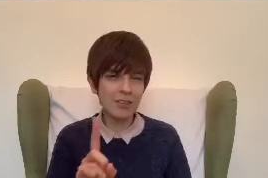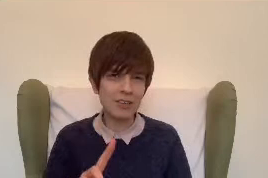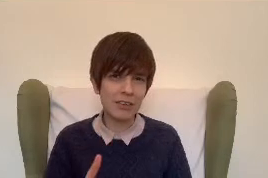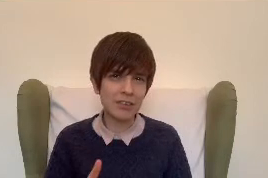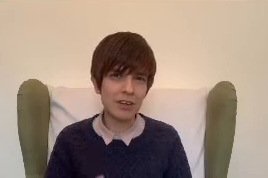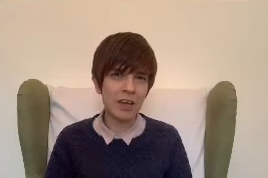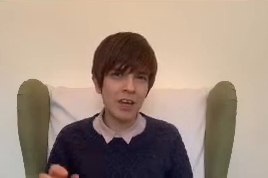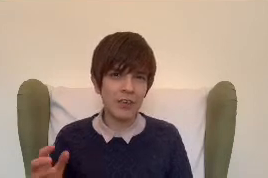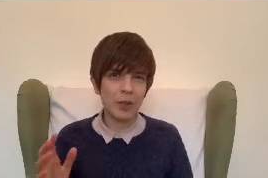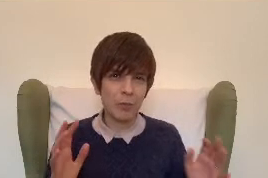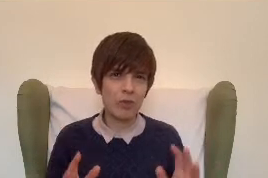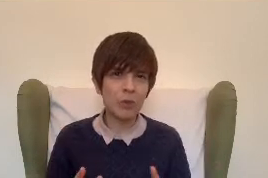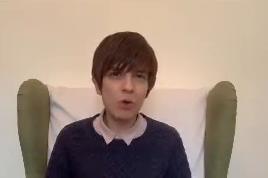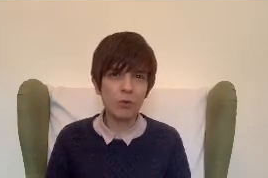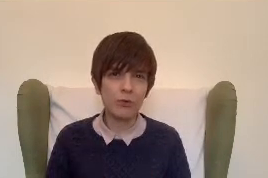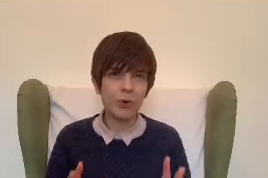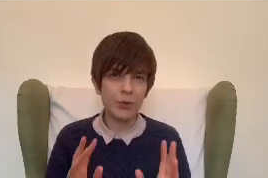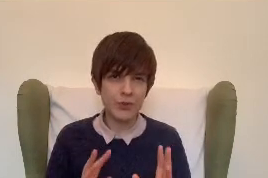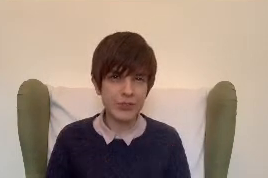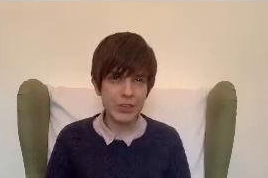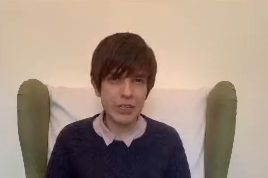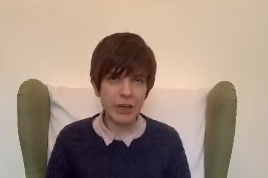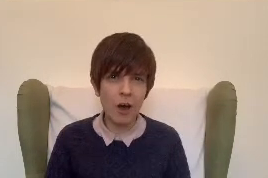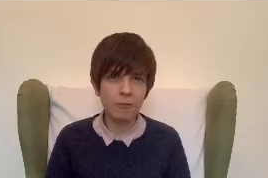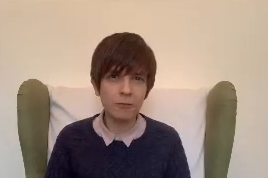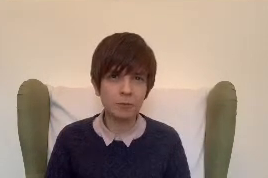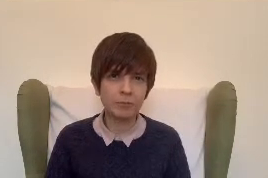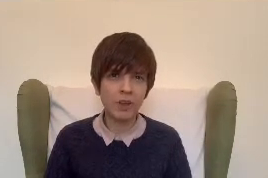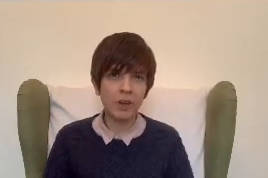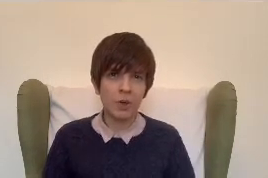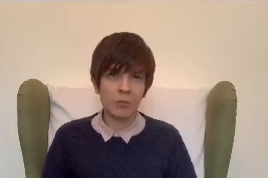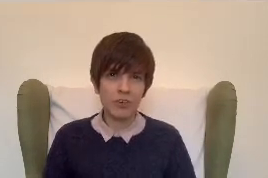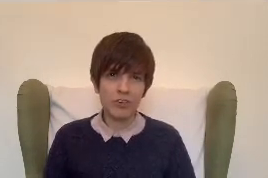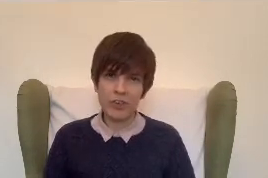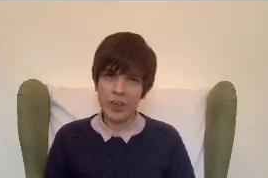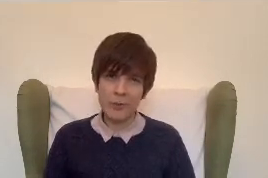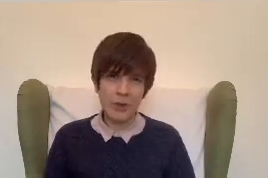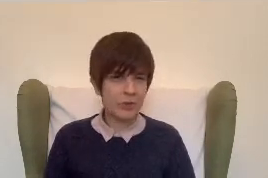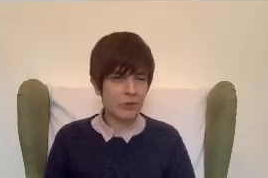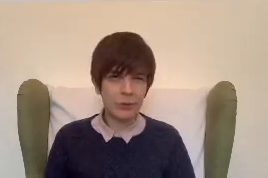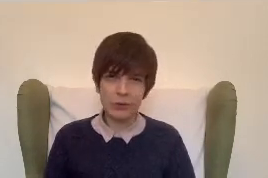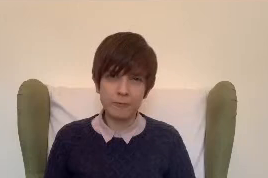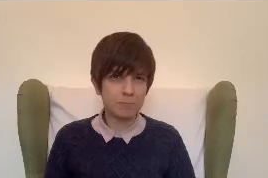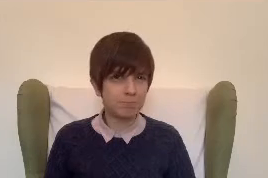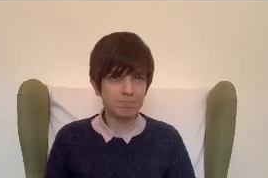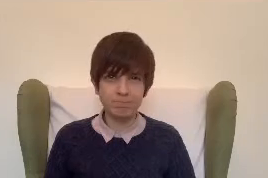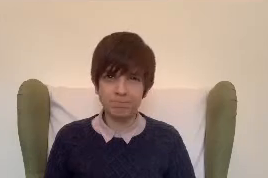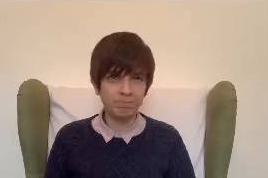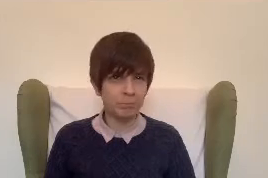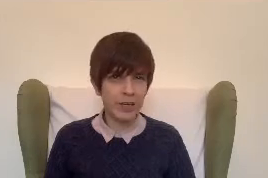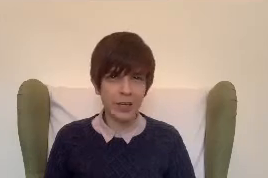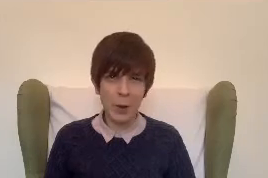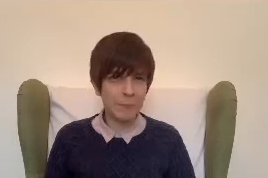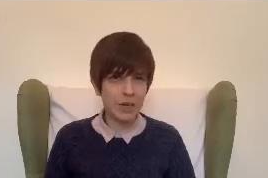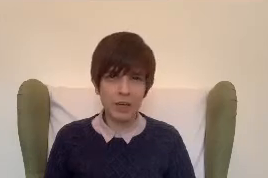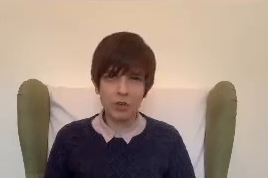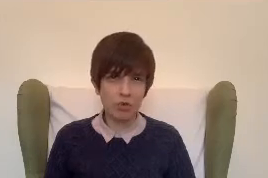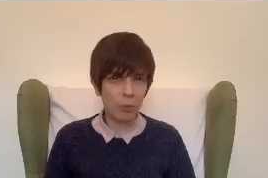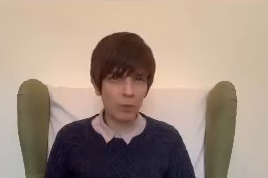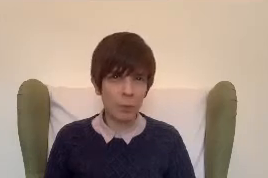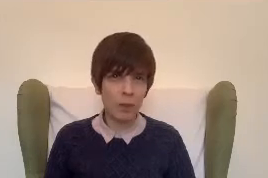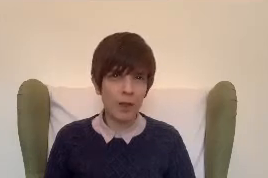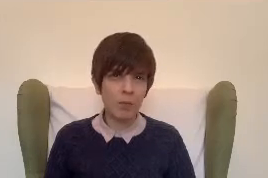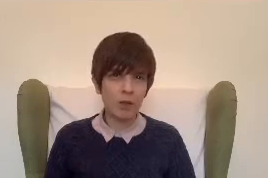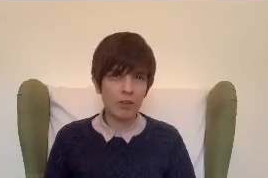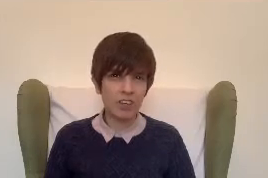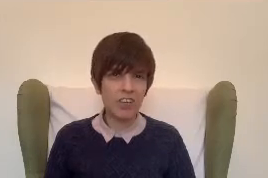hadn't noticed is that Mr. Wolf was sneaking off. Because you see, Mr. Wolf, big, big